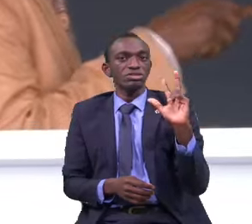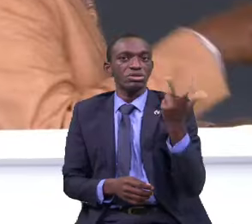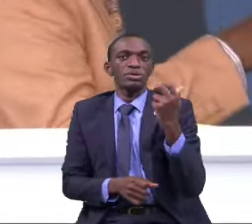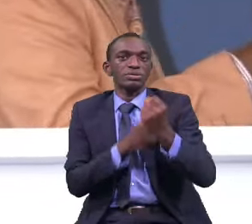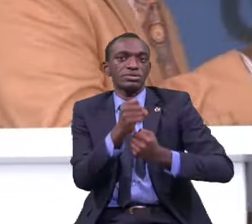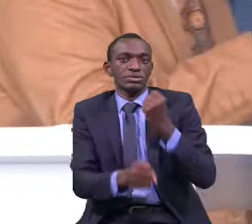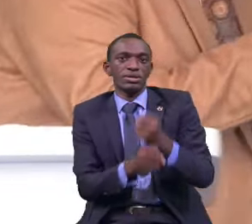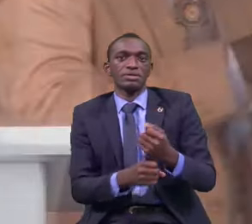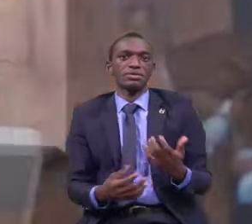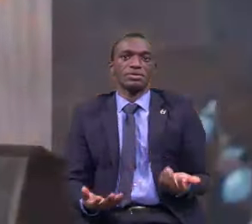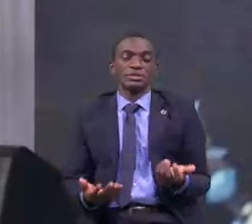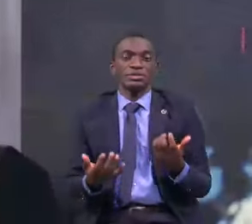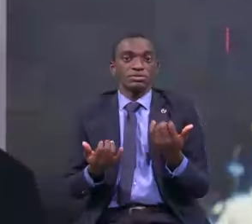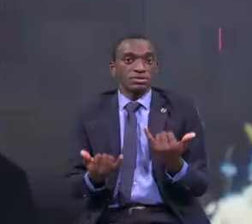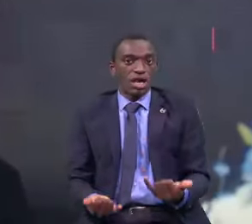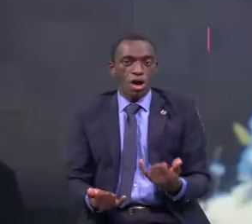So